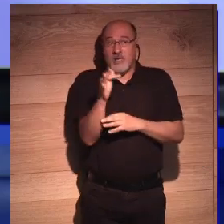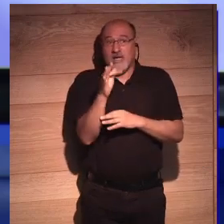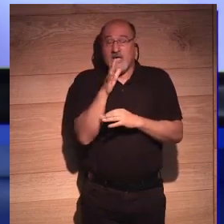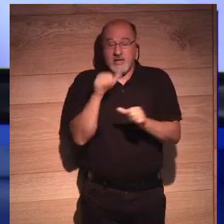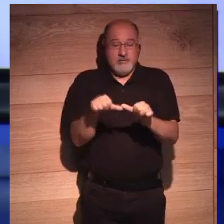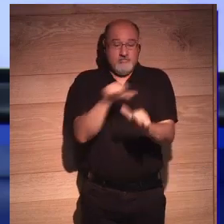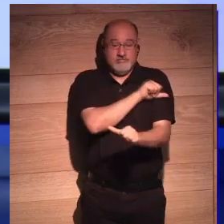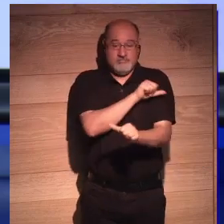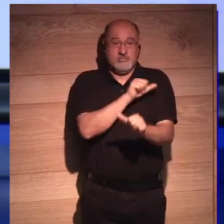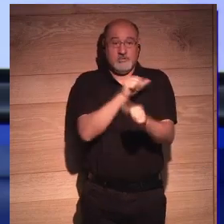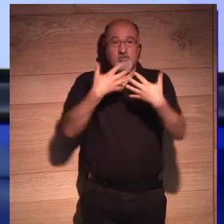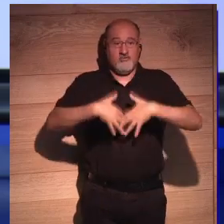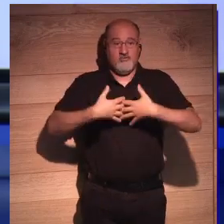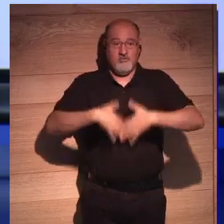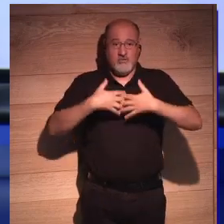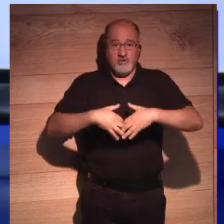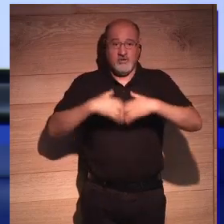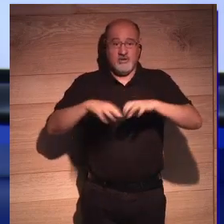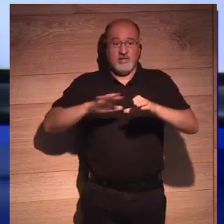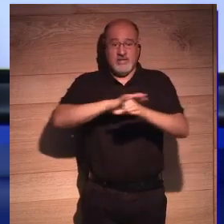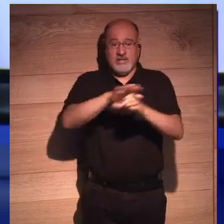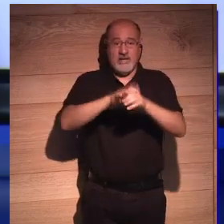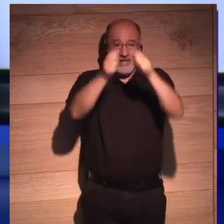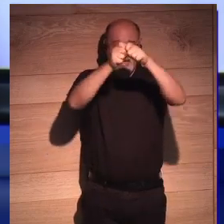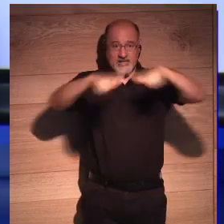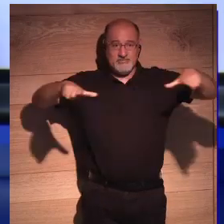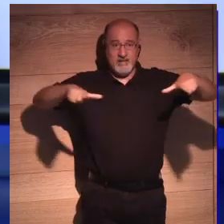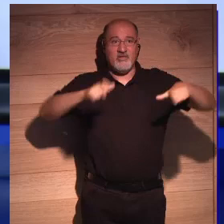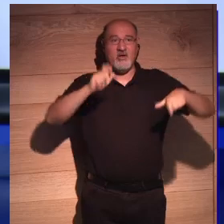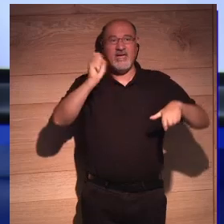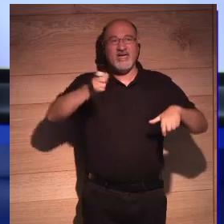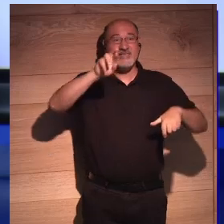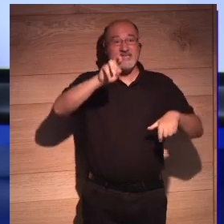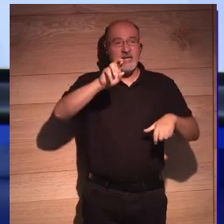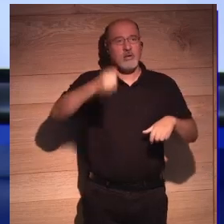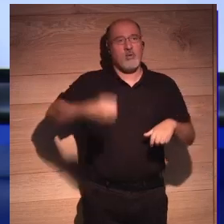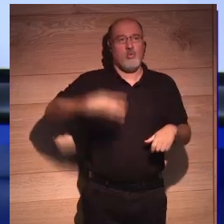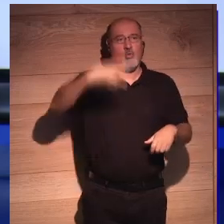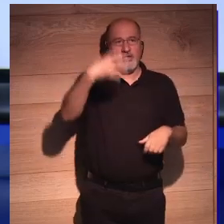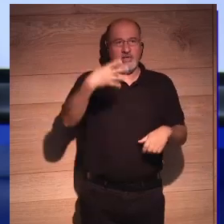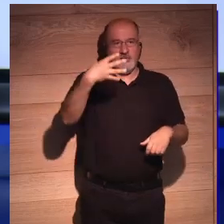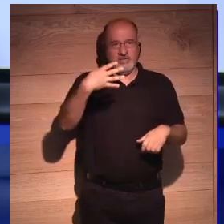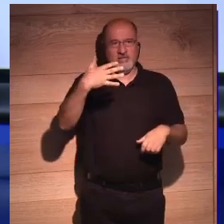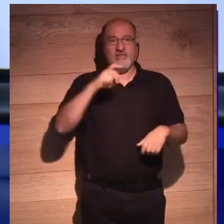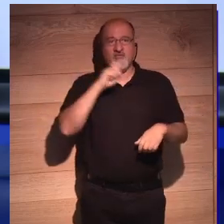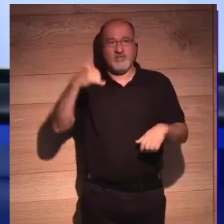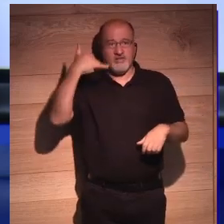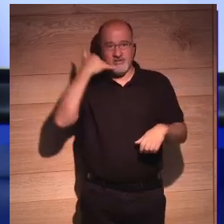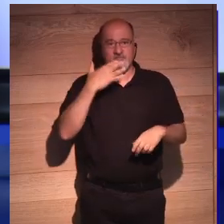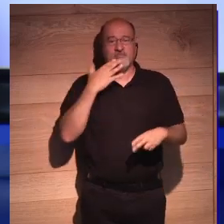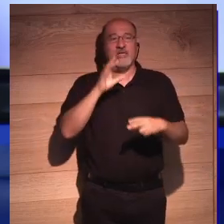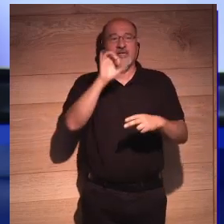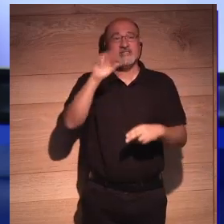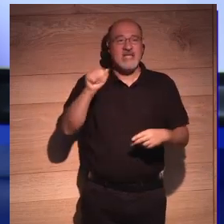and who are also the ones with whom we are working on the space on floor number